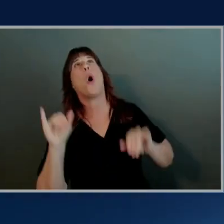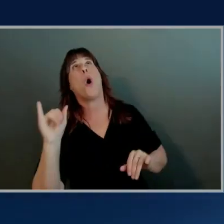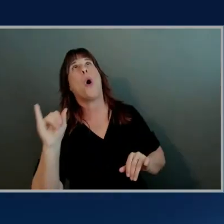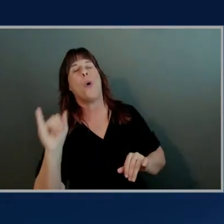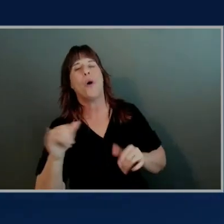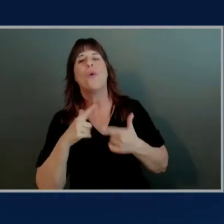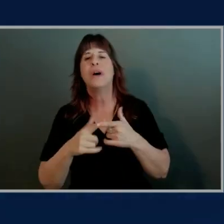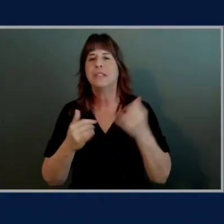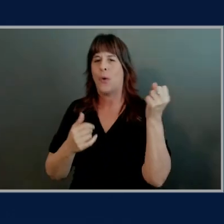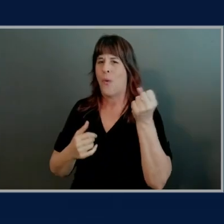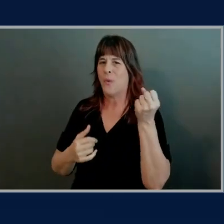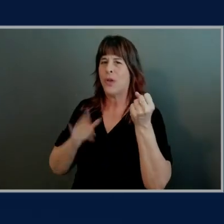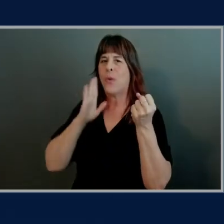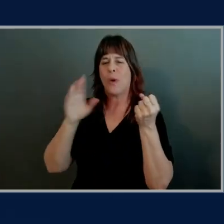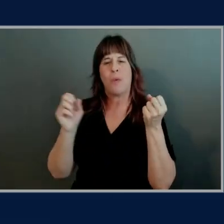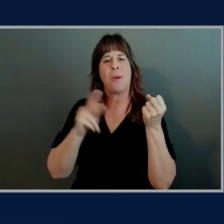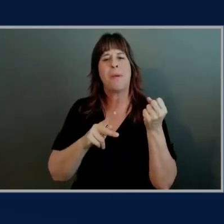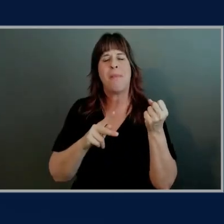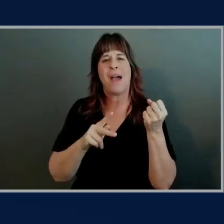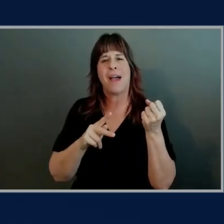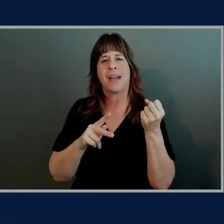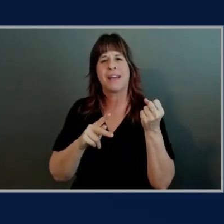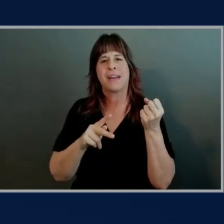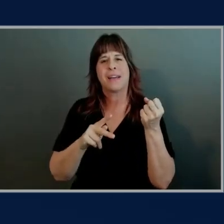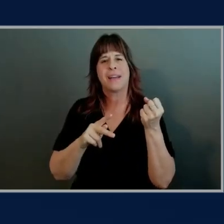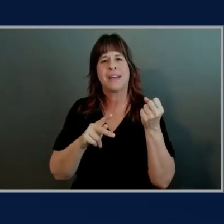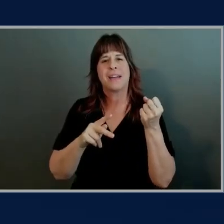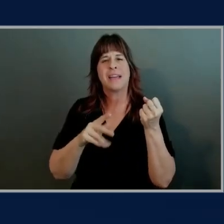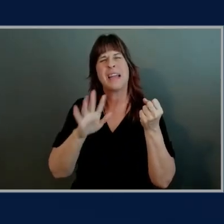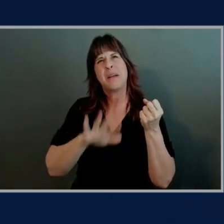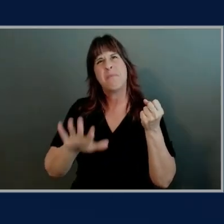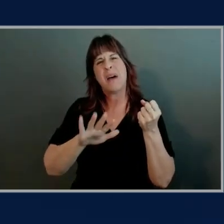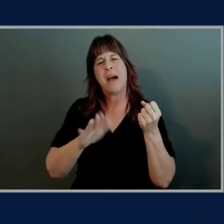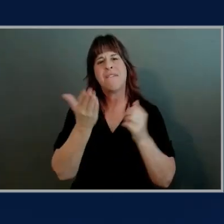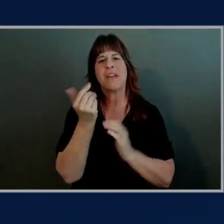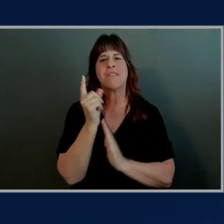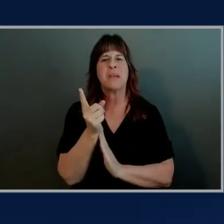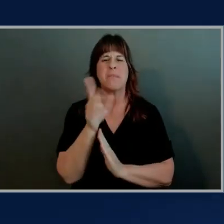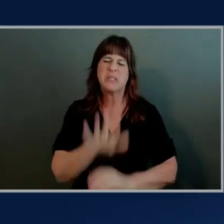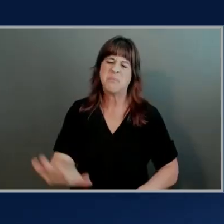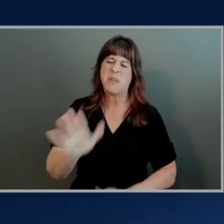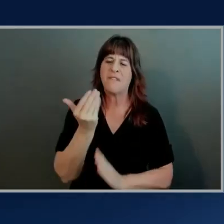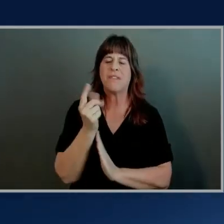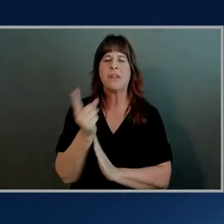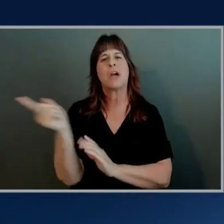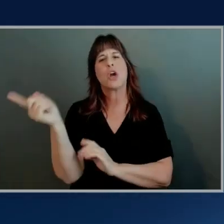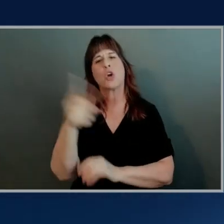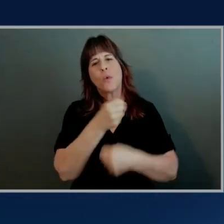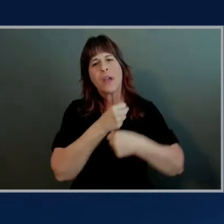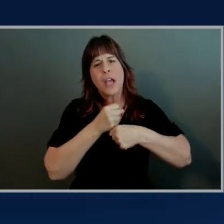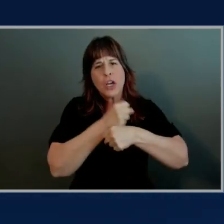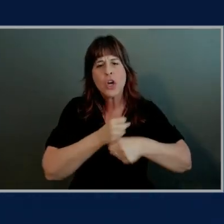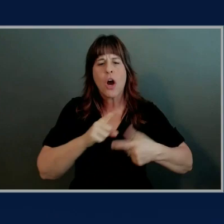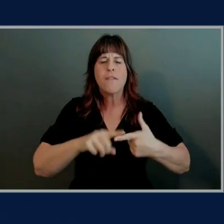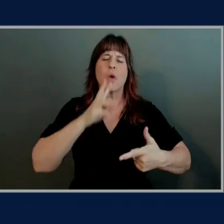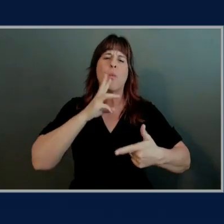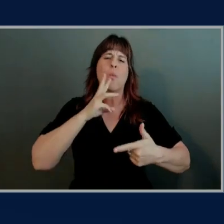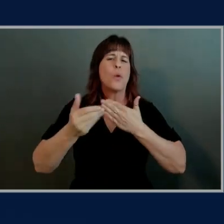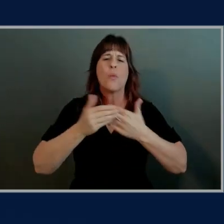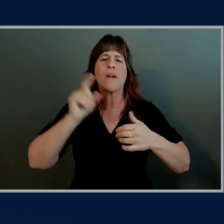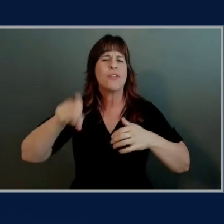we'll be back. We will be back on the stream in about 15 minutes or so, so go get some coffee, some water, whatever it is you